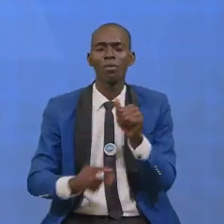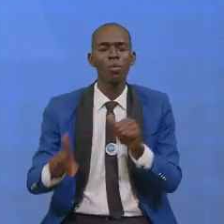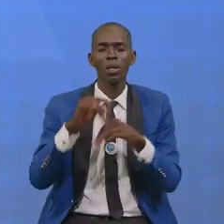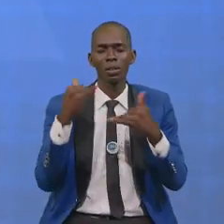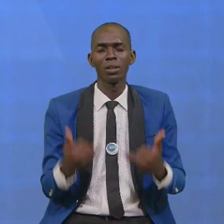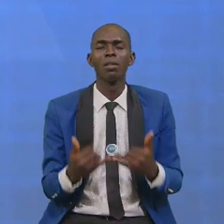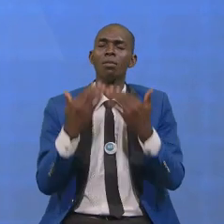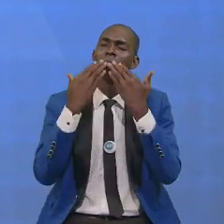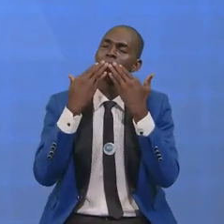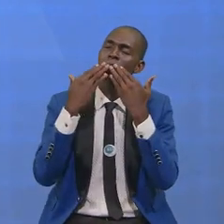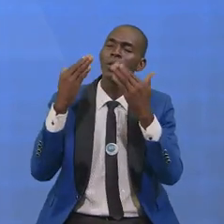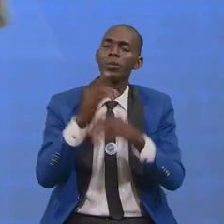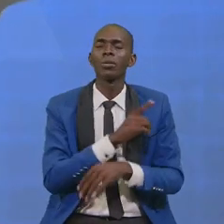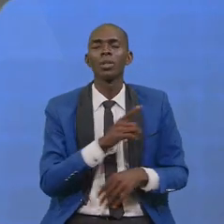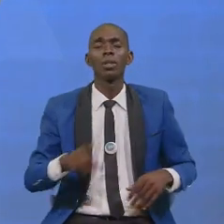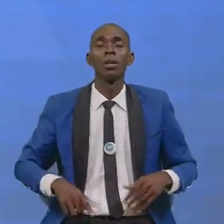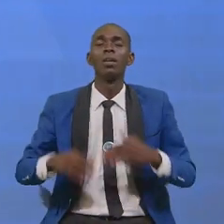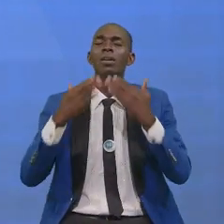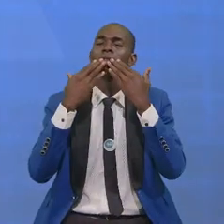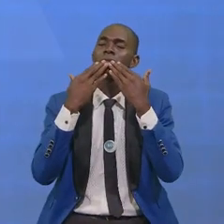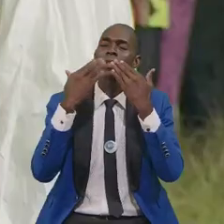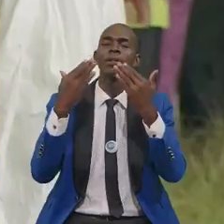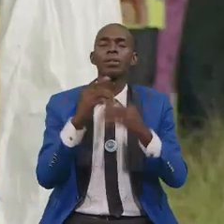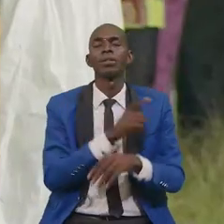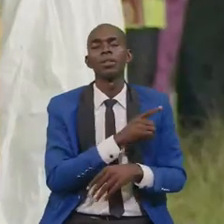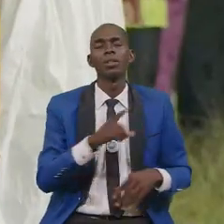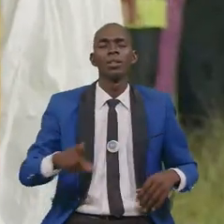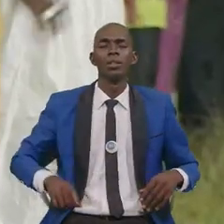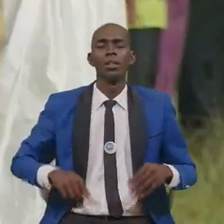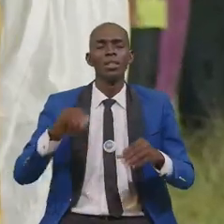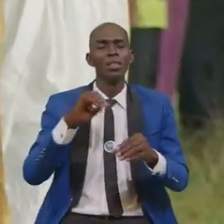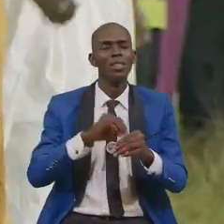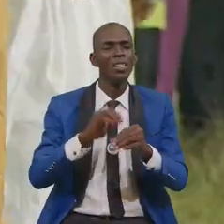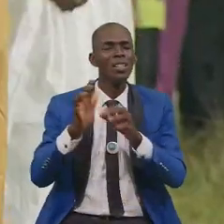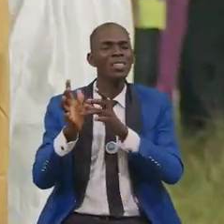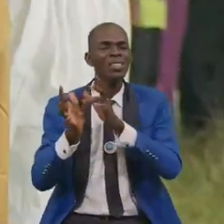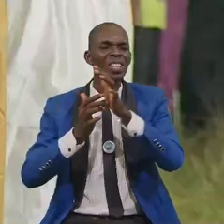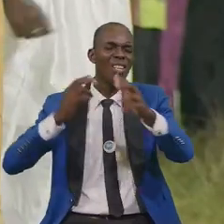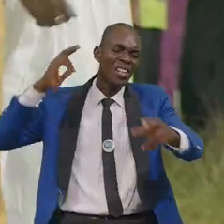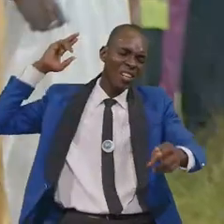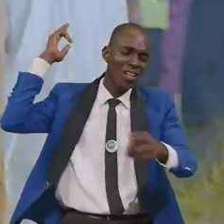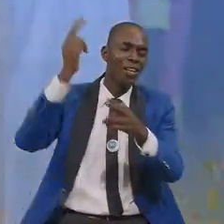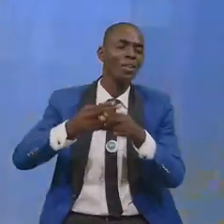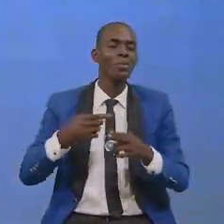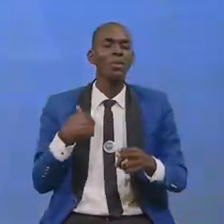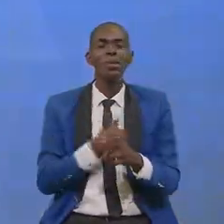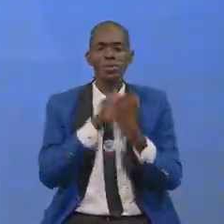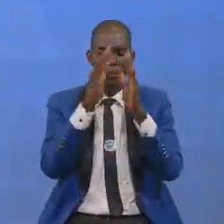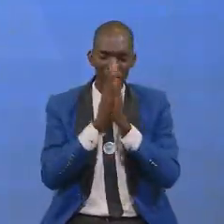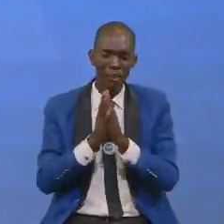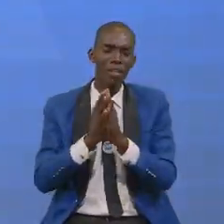you, Lord. Thank you, Lord. In Jesus' name we